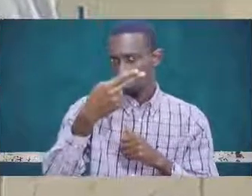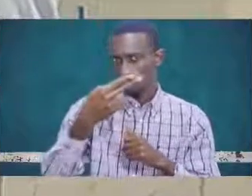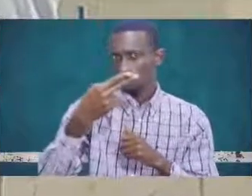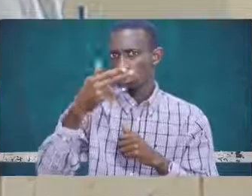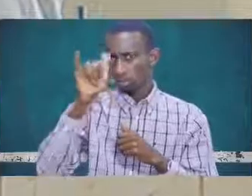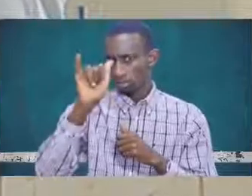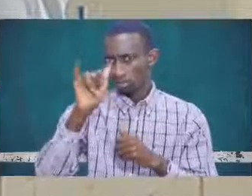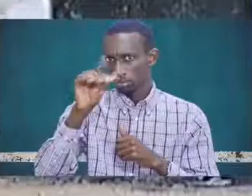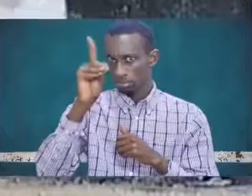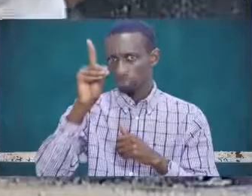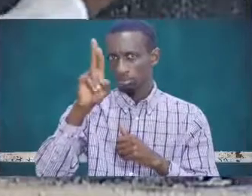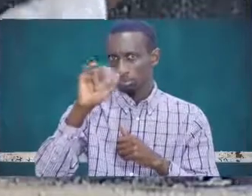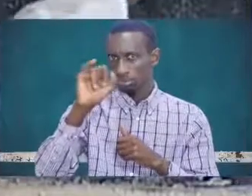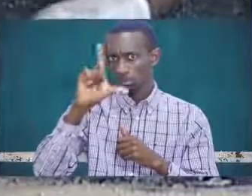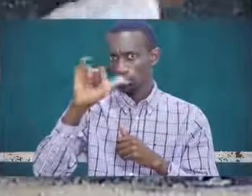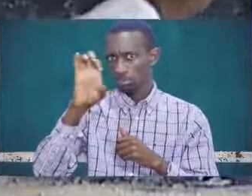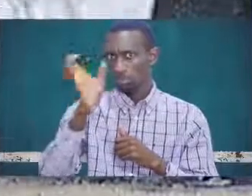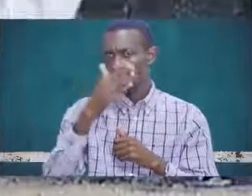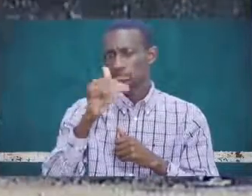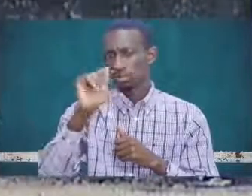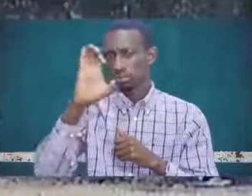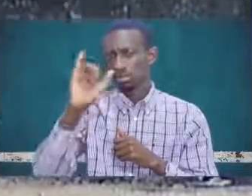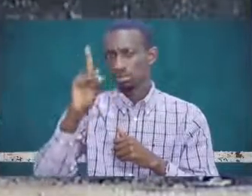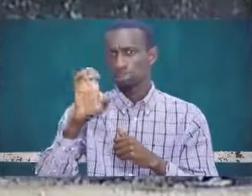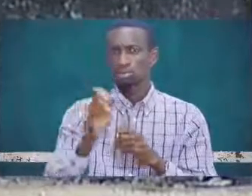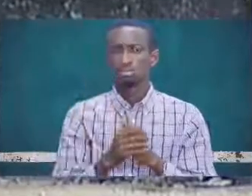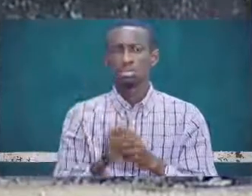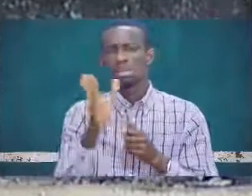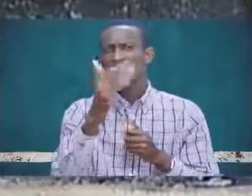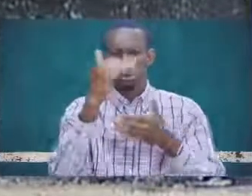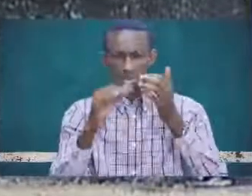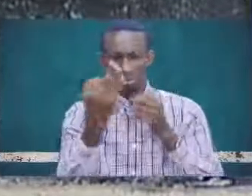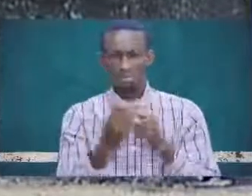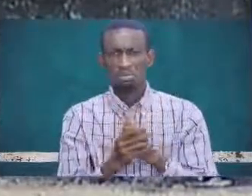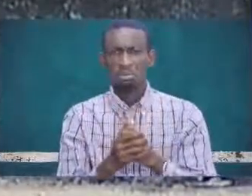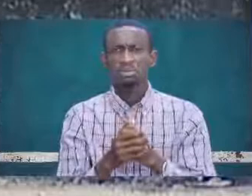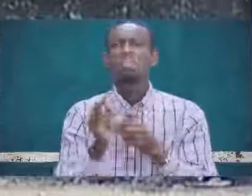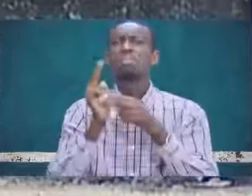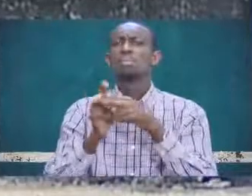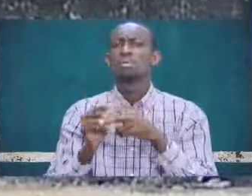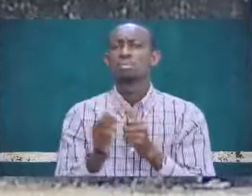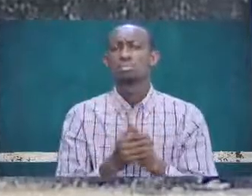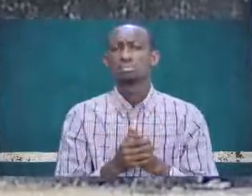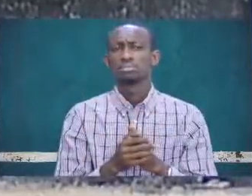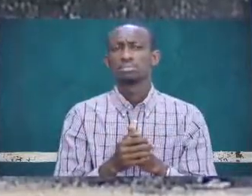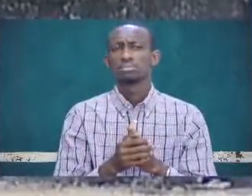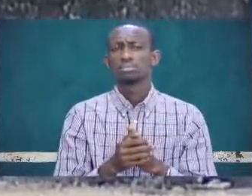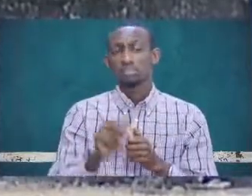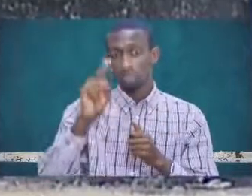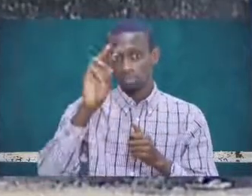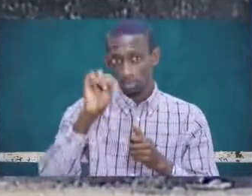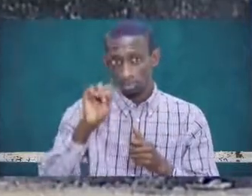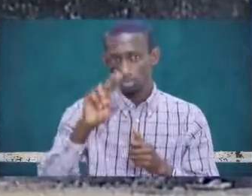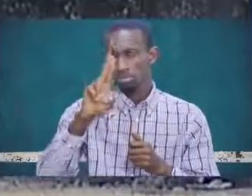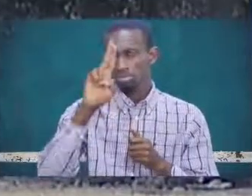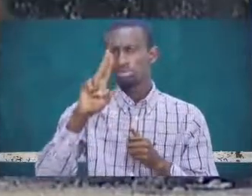hydrochloric acid. And you can also not forget what you call a mucus. Mucus,